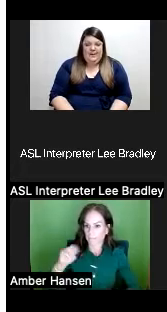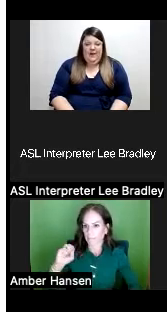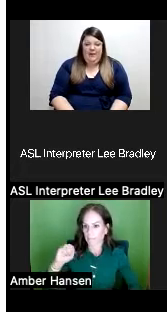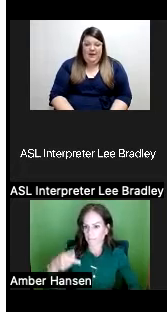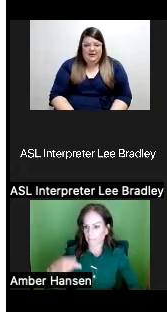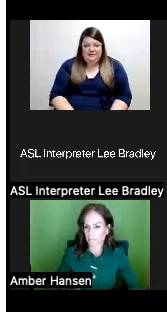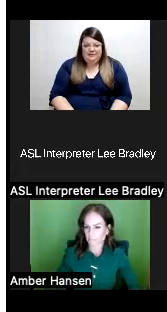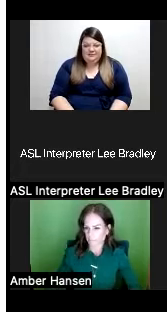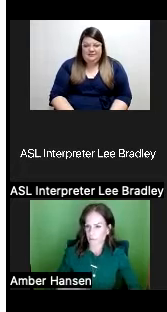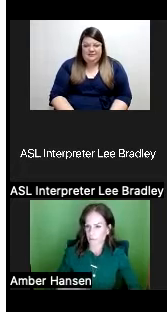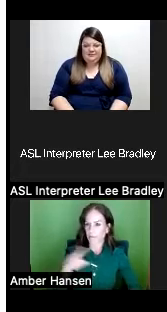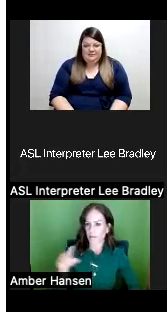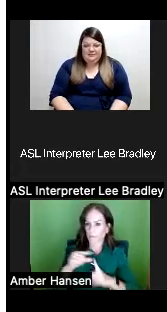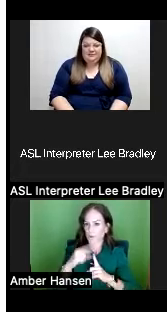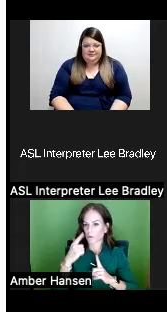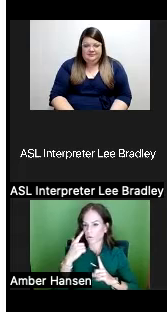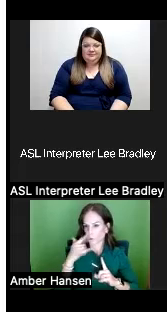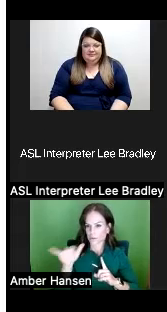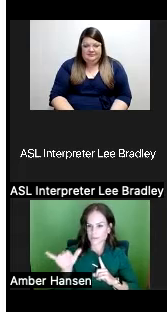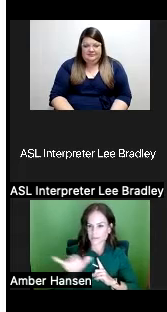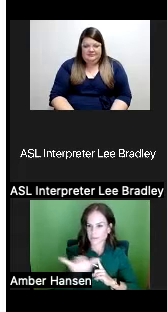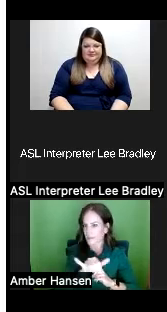where's my mop?